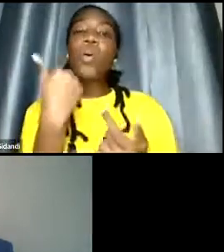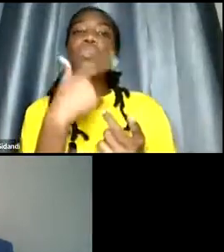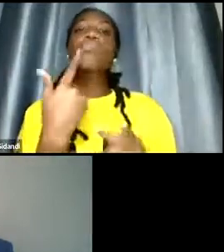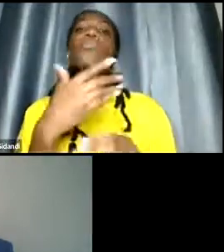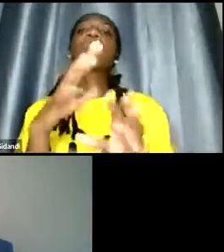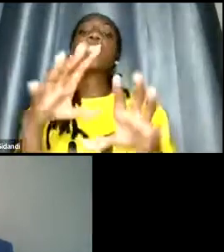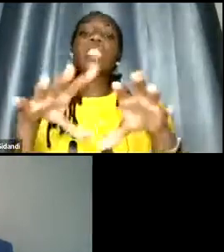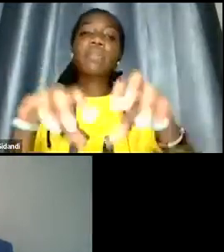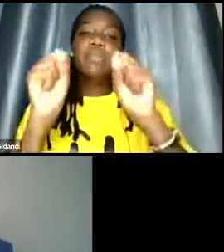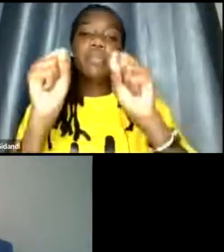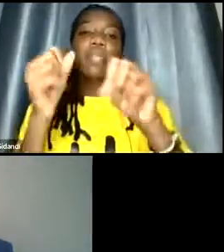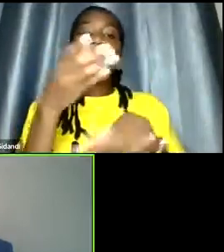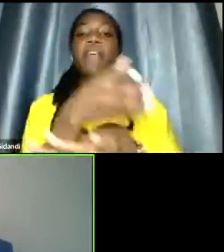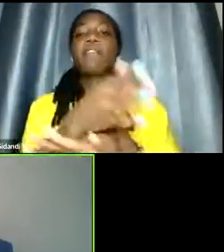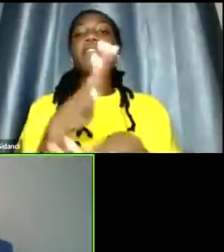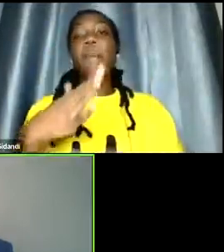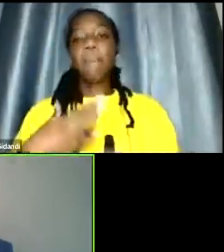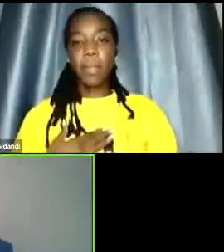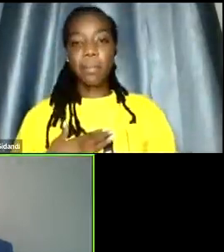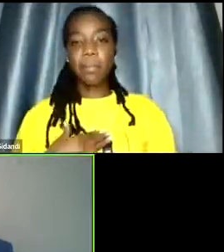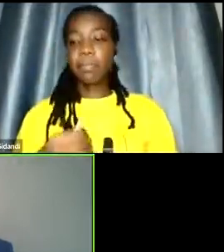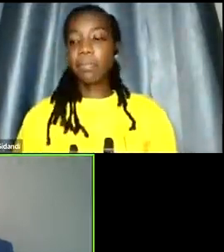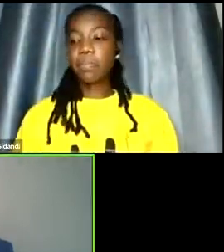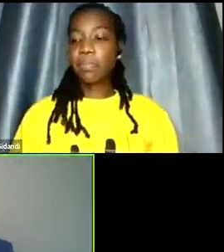So you can introduce yourself and then take it on.